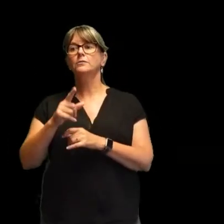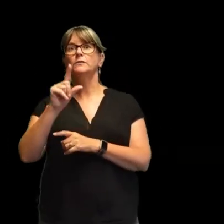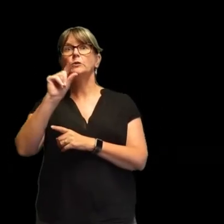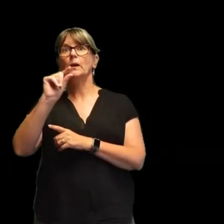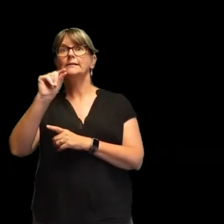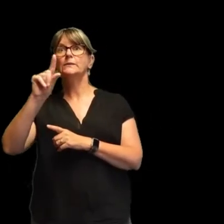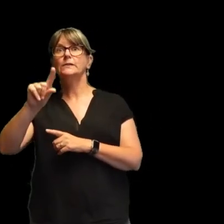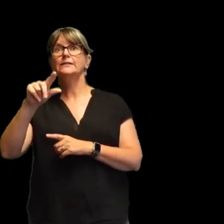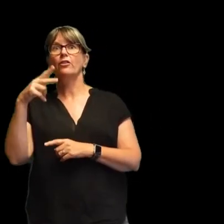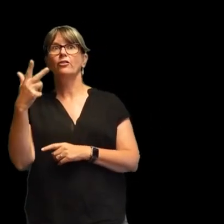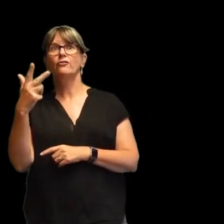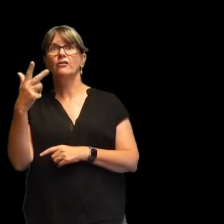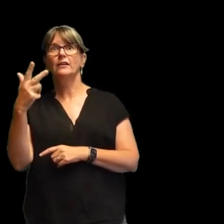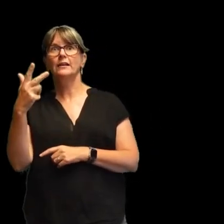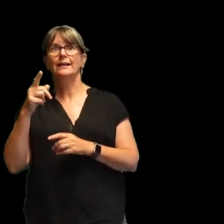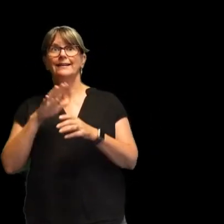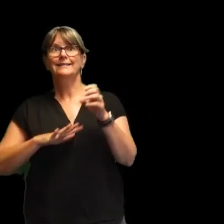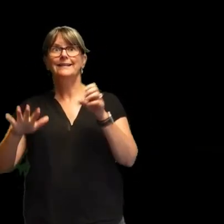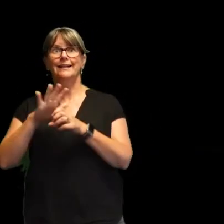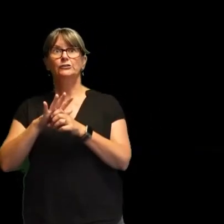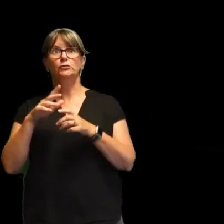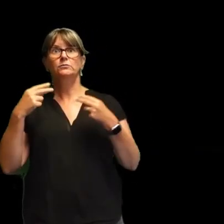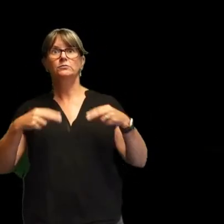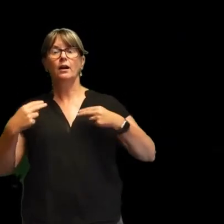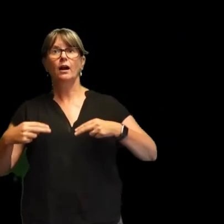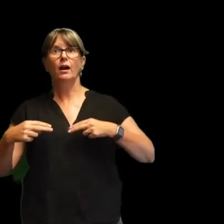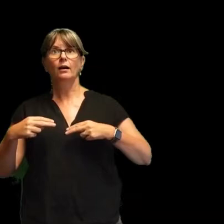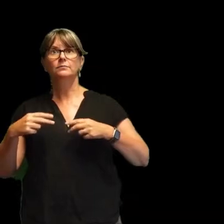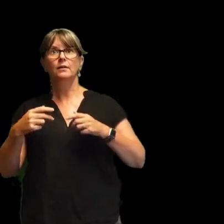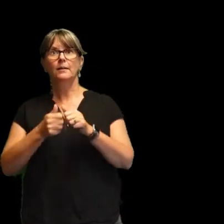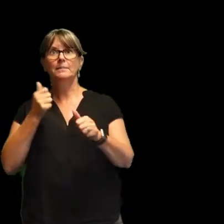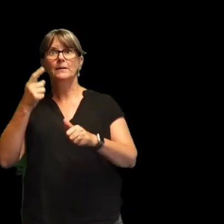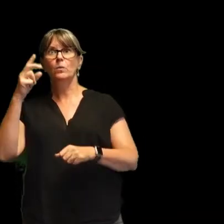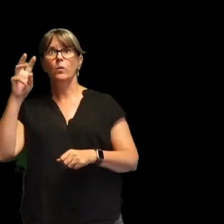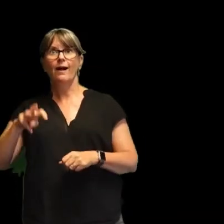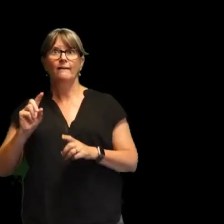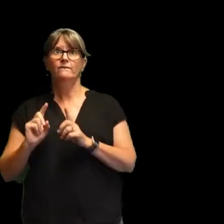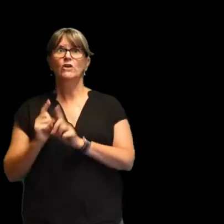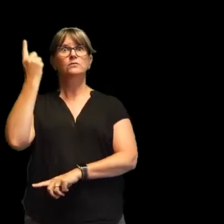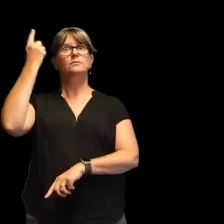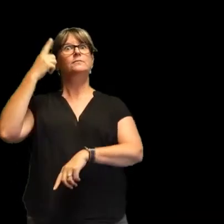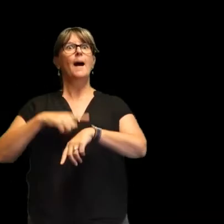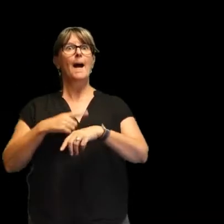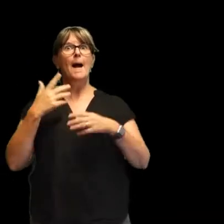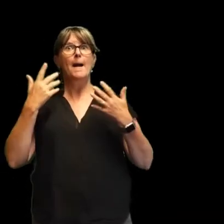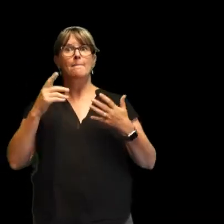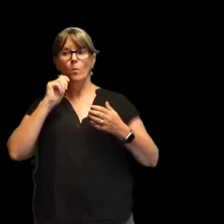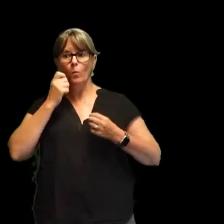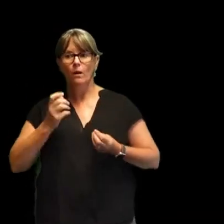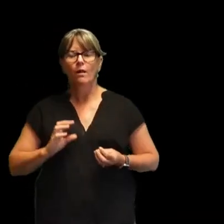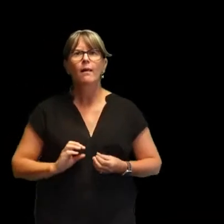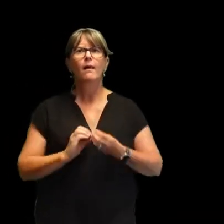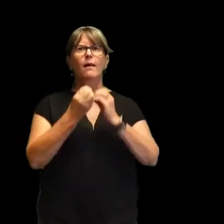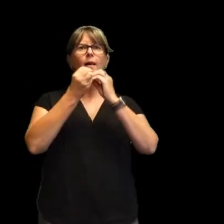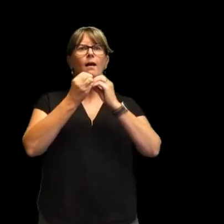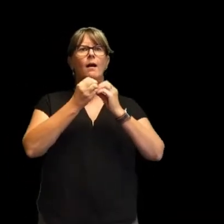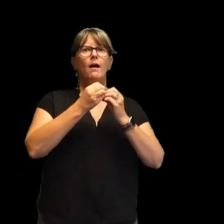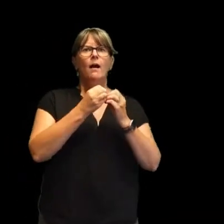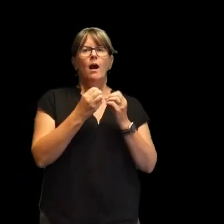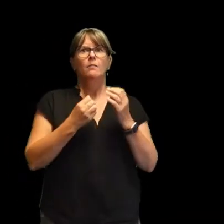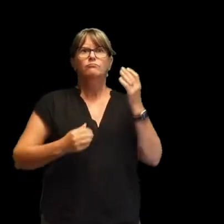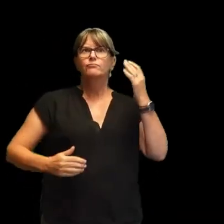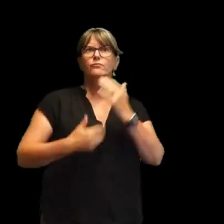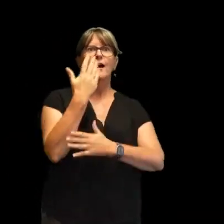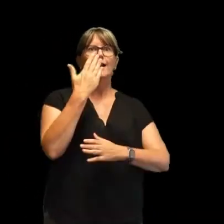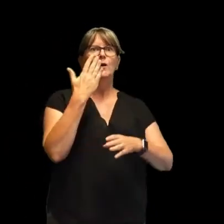And then at the end of 2023, a first for National Dance Company Wales, we're going to be creating a brand new work